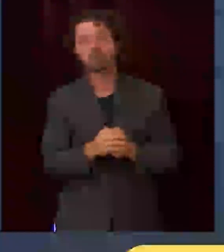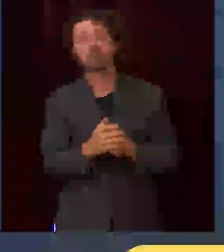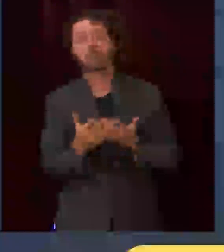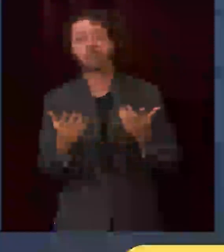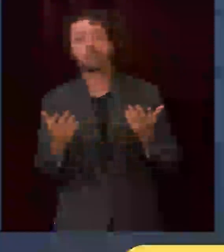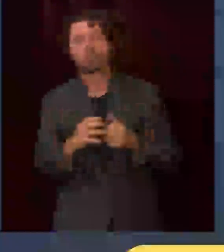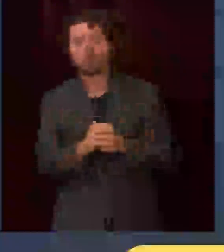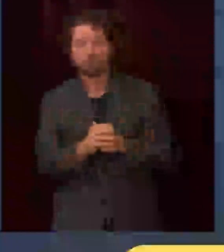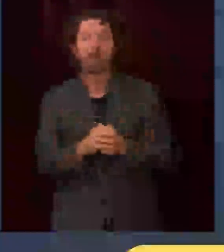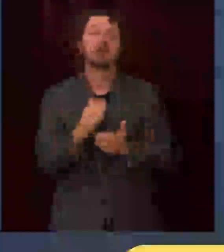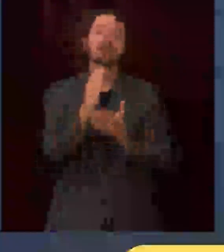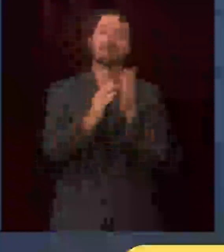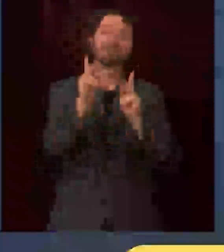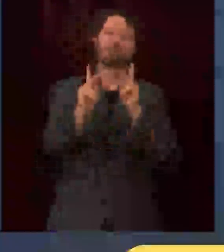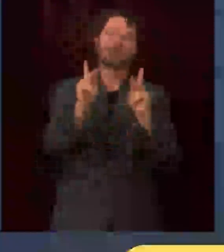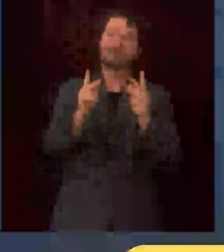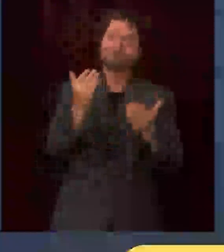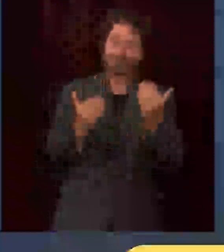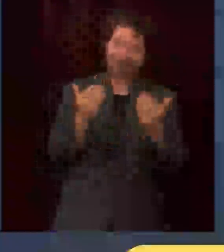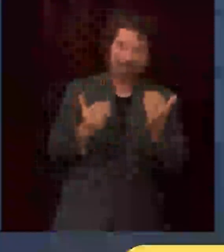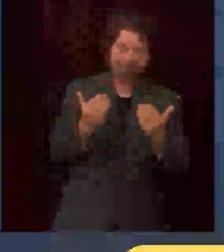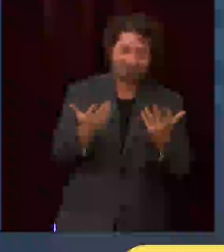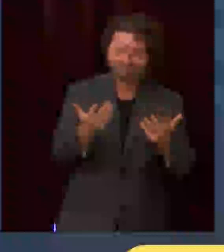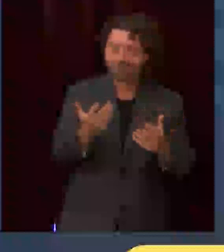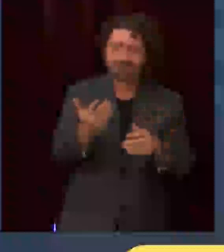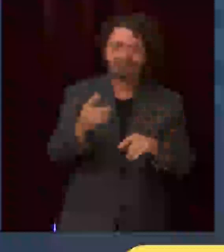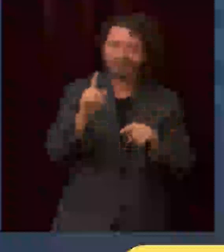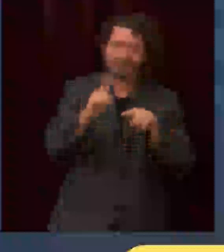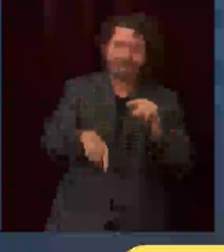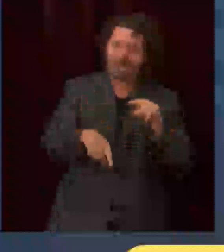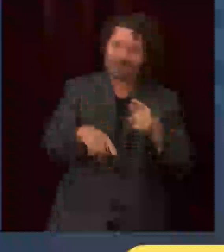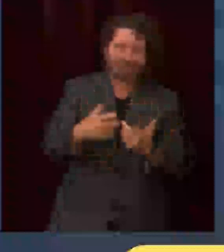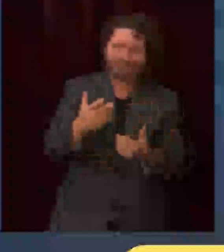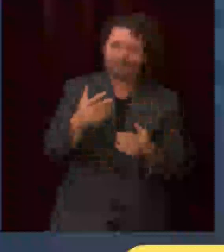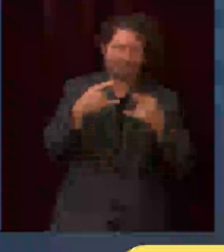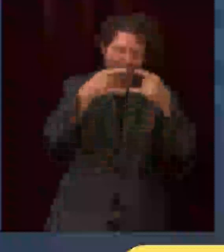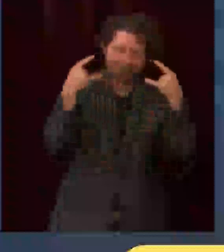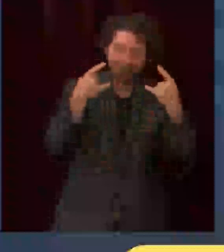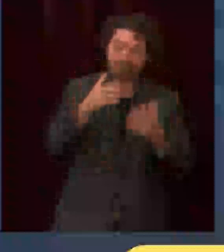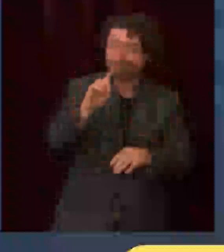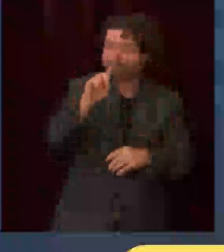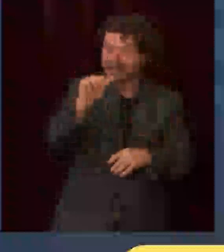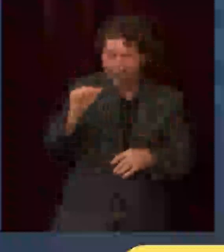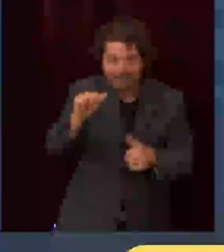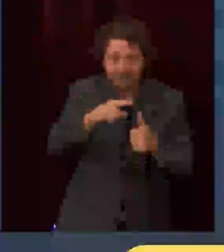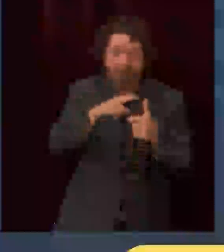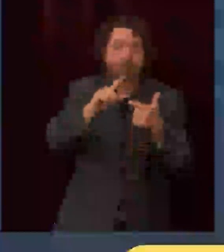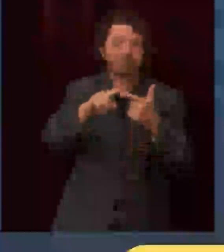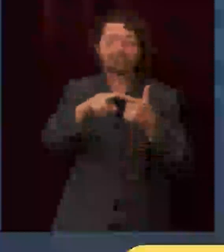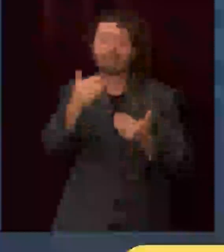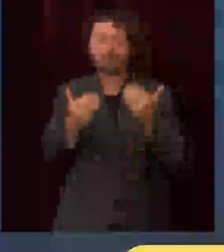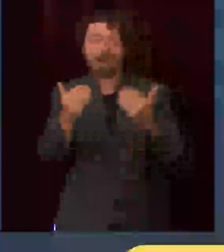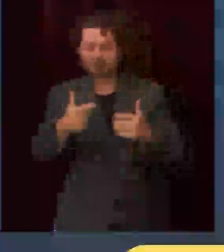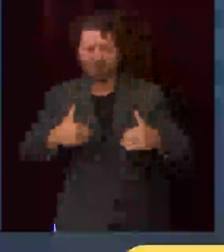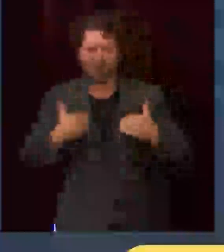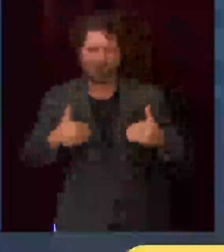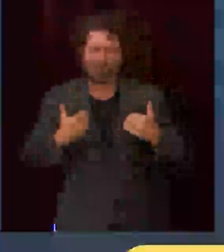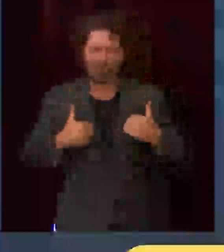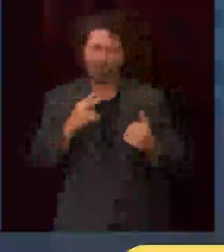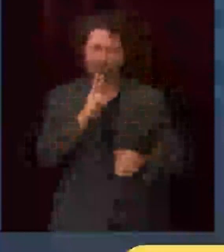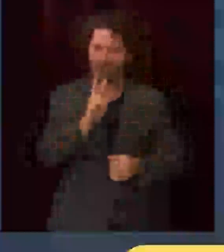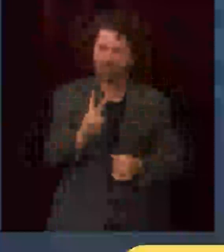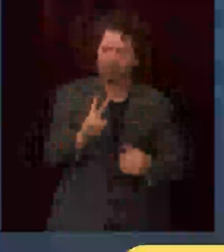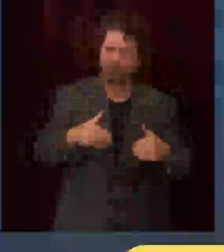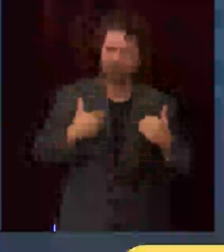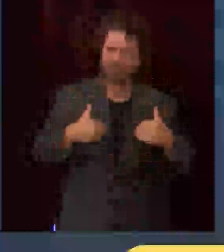specific health concerns. So we want to support each other around wearing masks, but we also want to be thoughtful that some of our fellow community